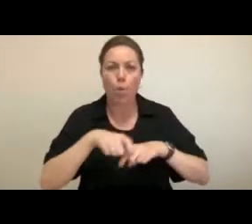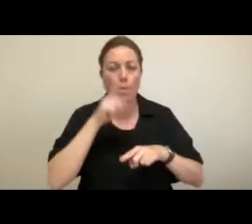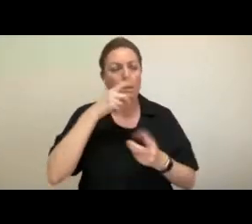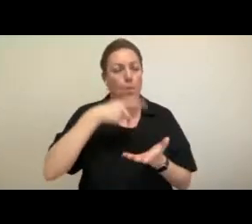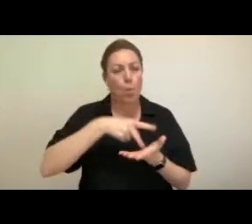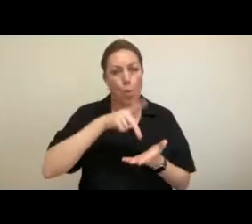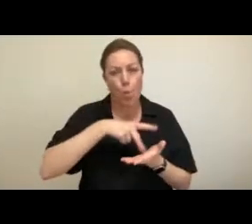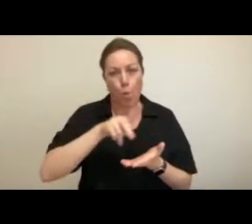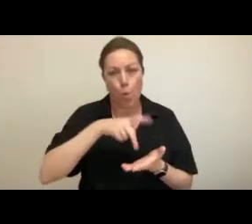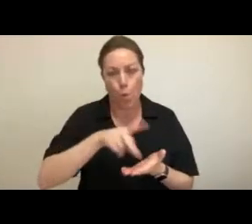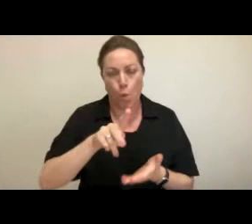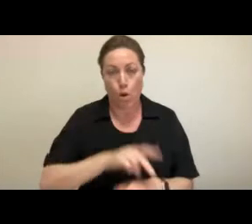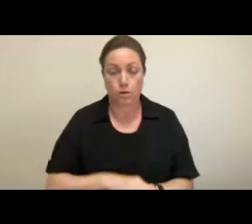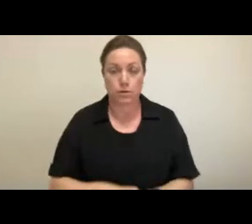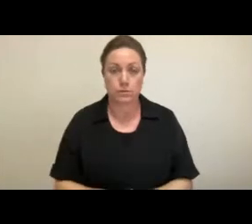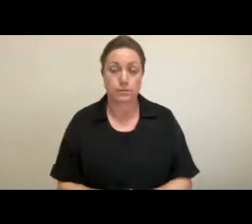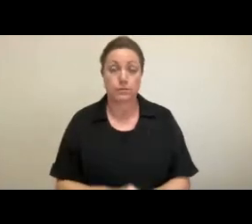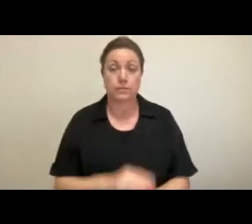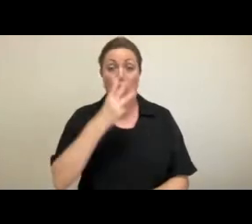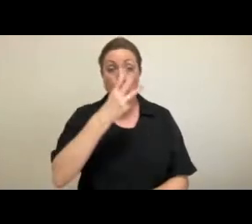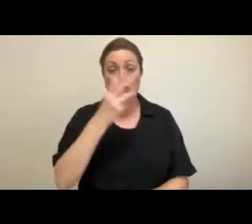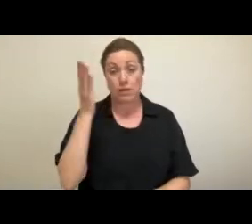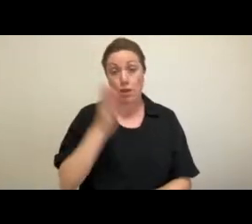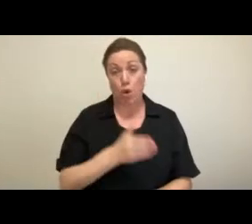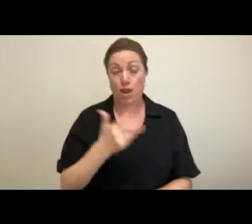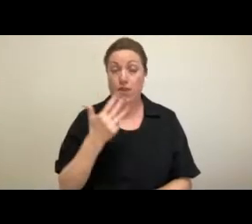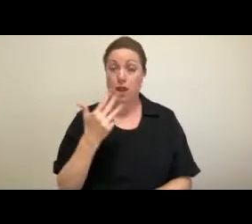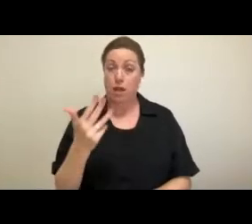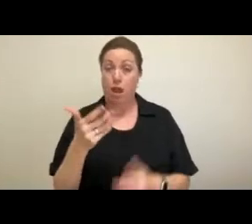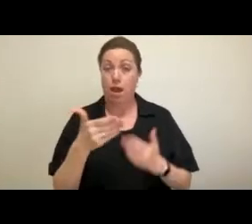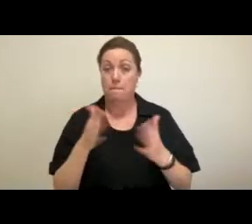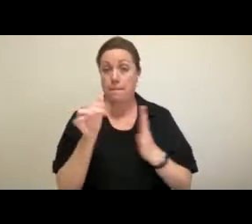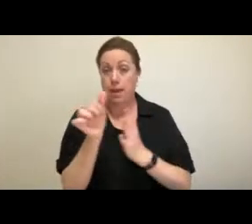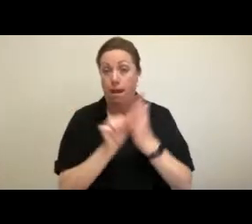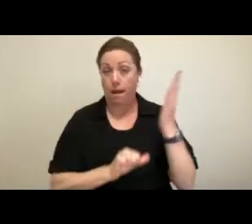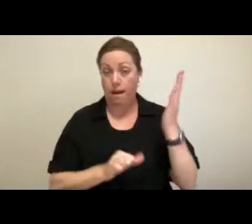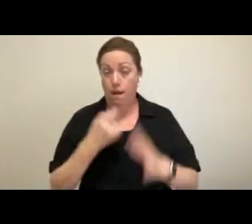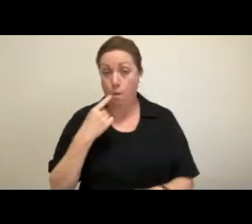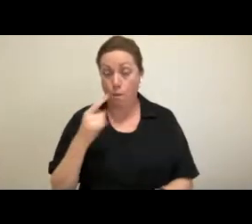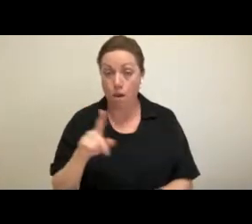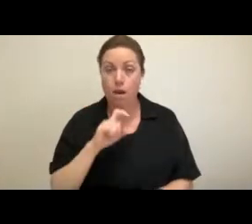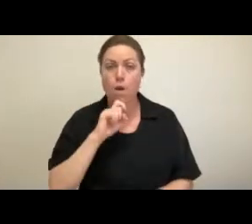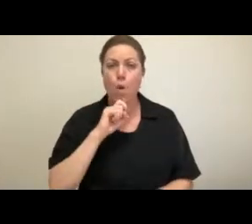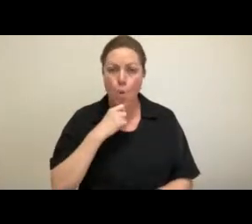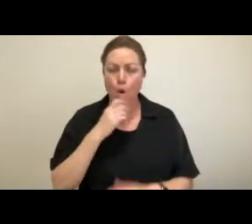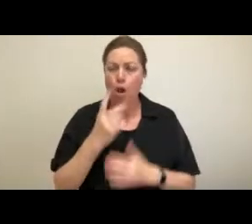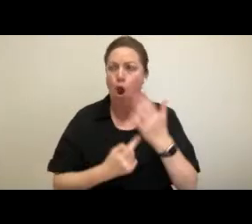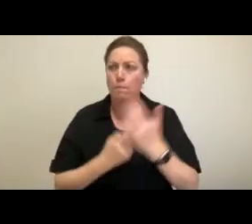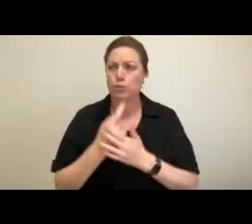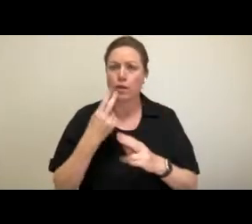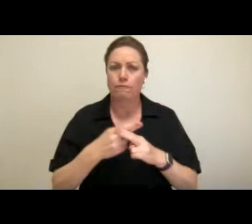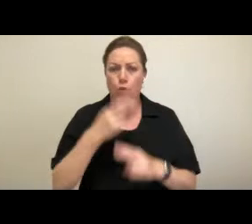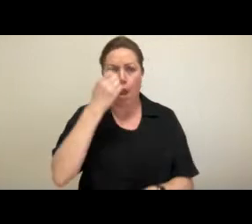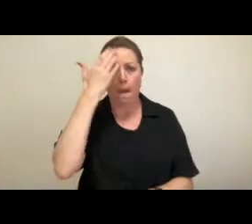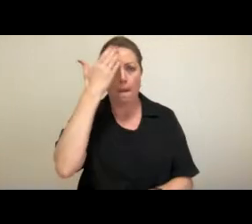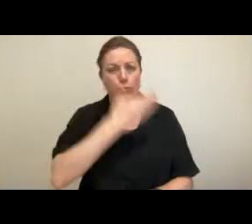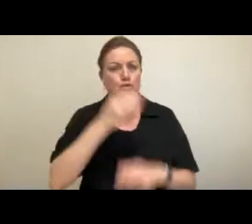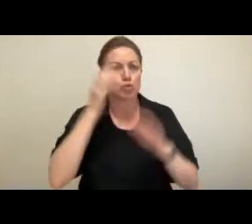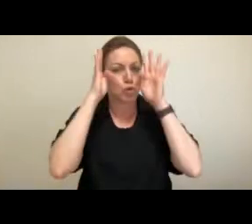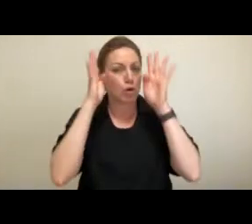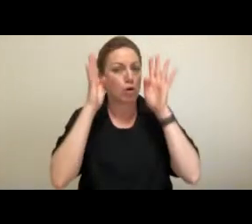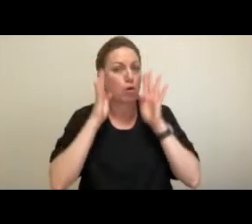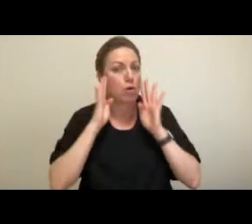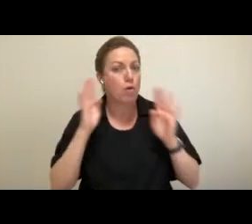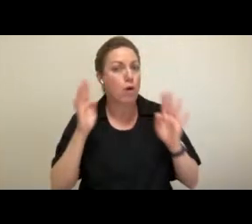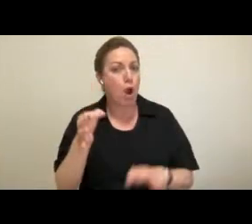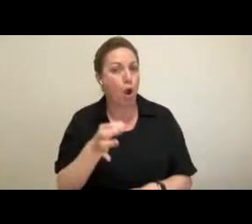of the 9 public art commissions have been identified as opportunities for Aboriginal and Torres Strait Islander artists. This